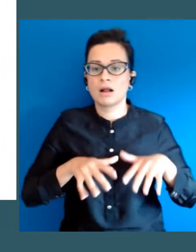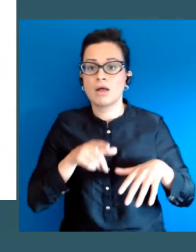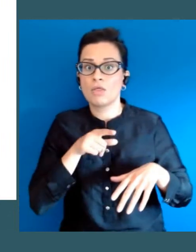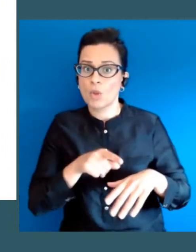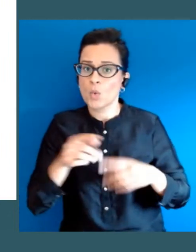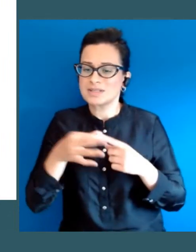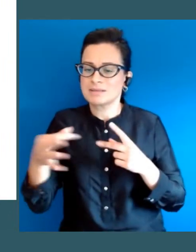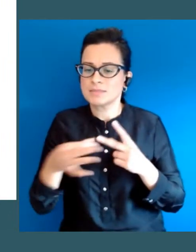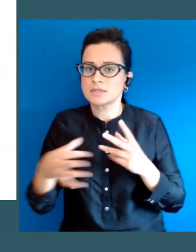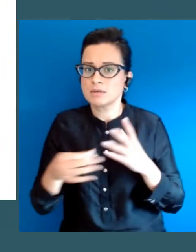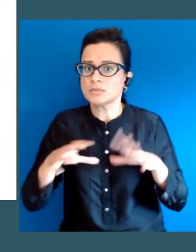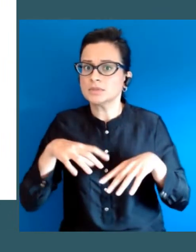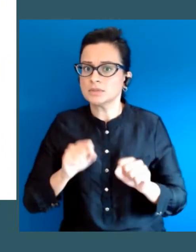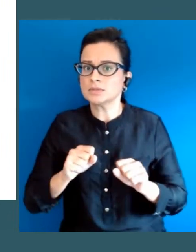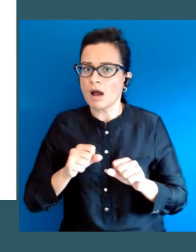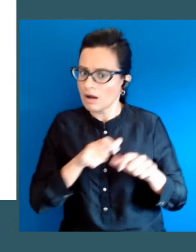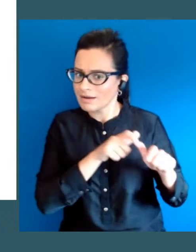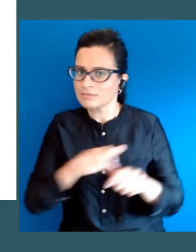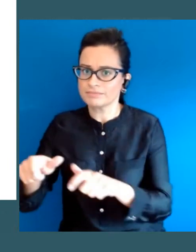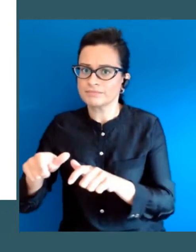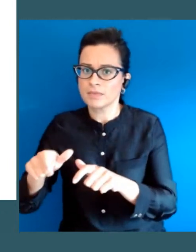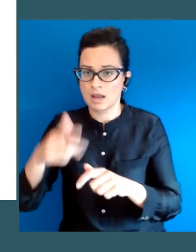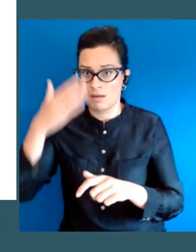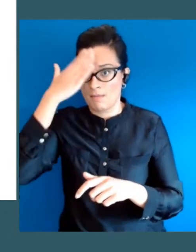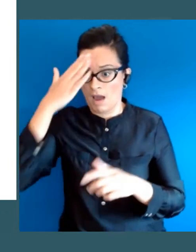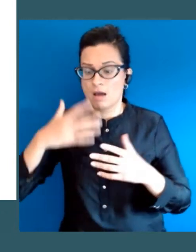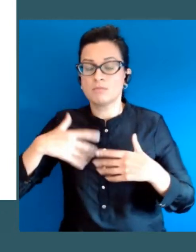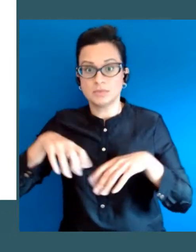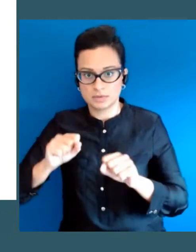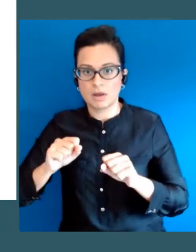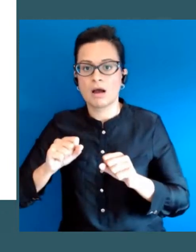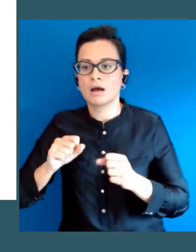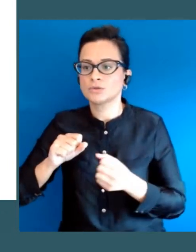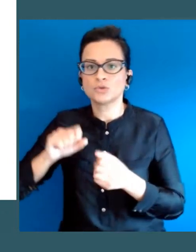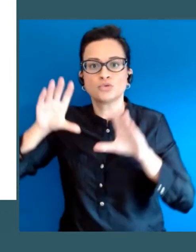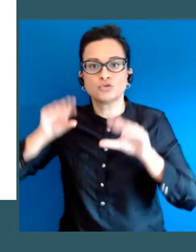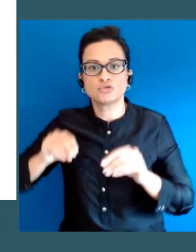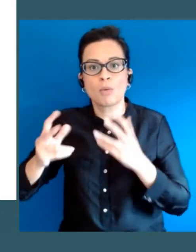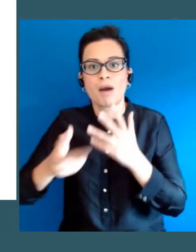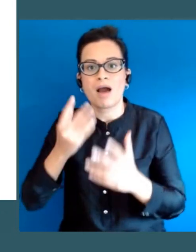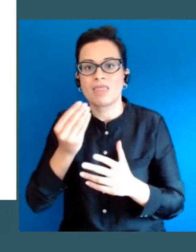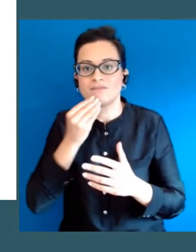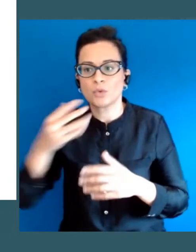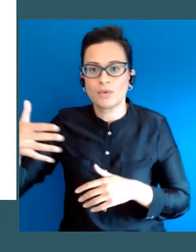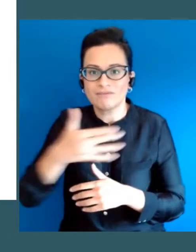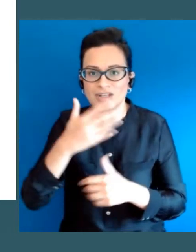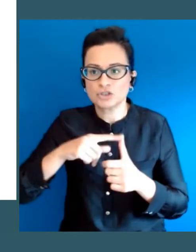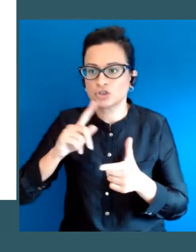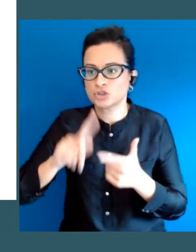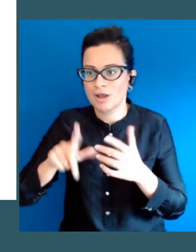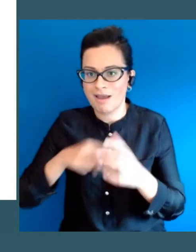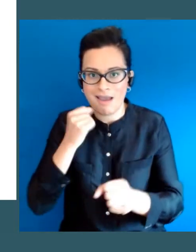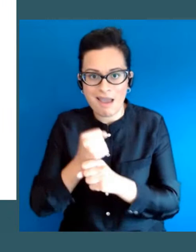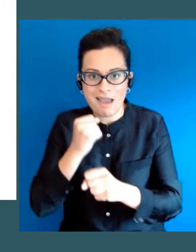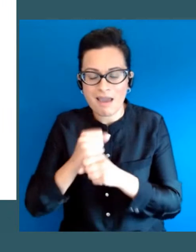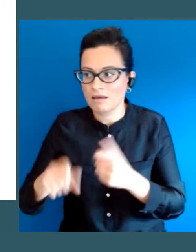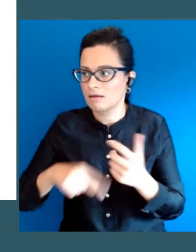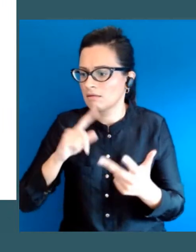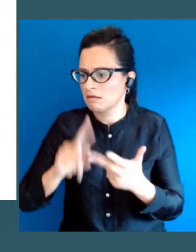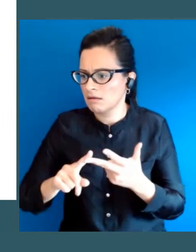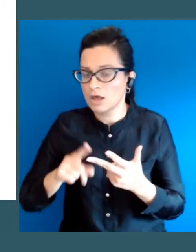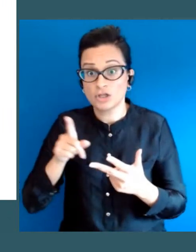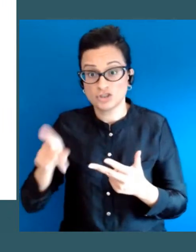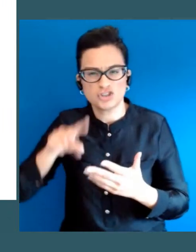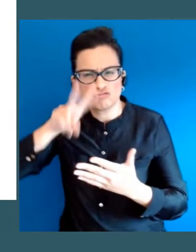to persist. So Mum started to exclude other foods out of her diet, like fish, egg, and she'd read up about FPIES,